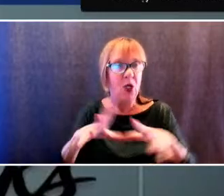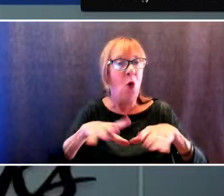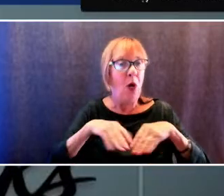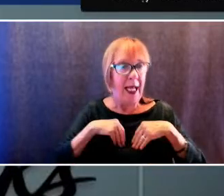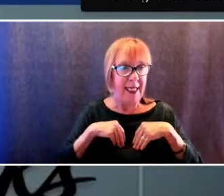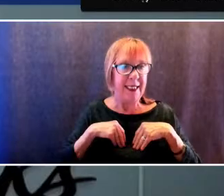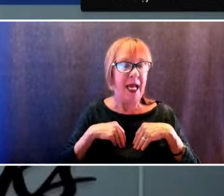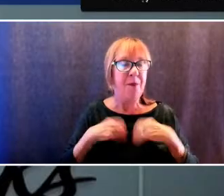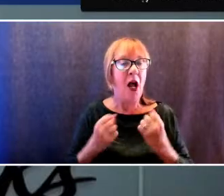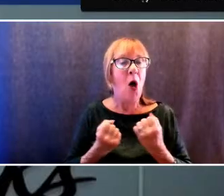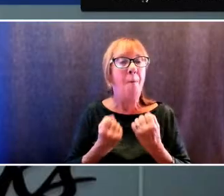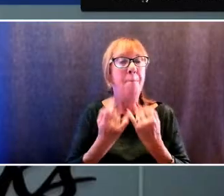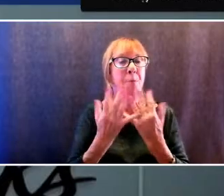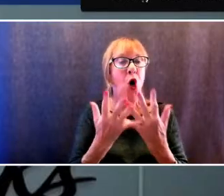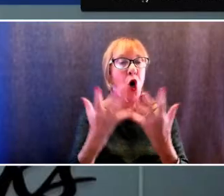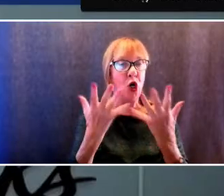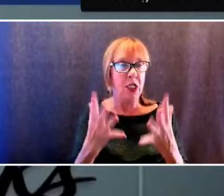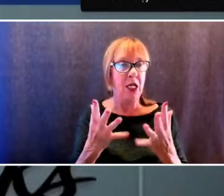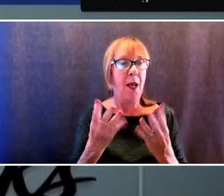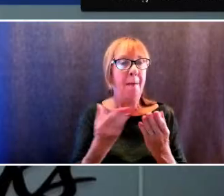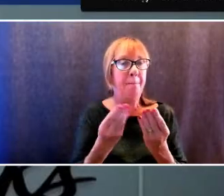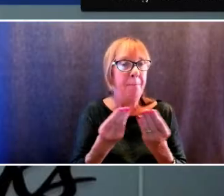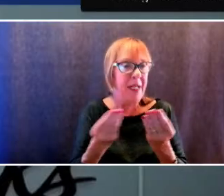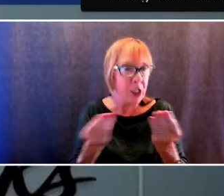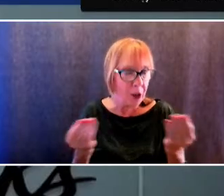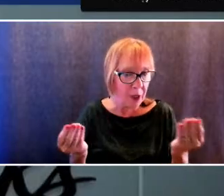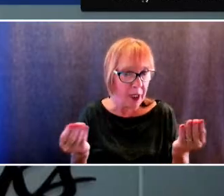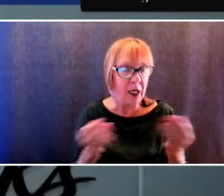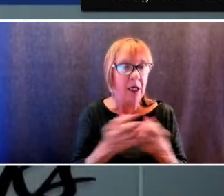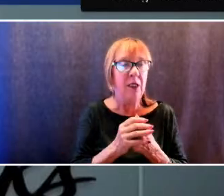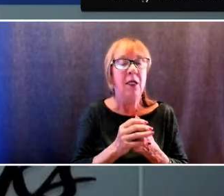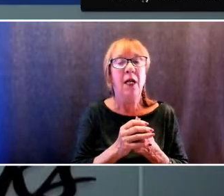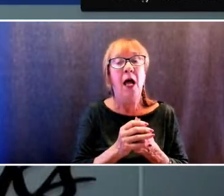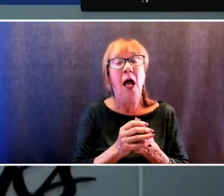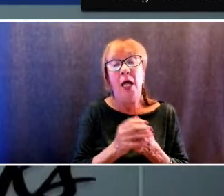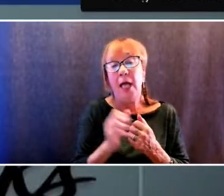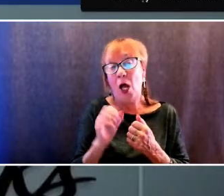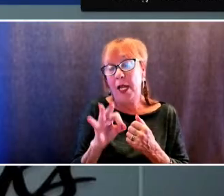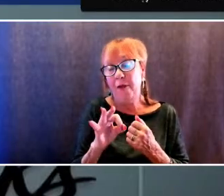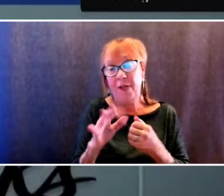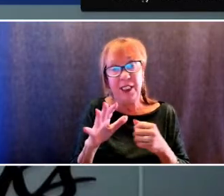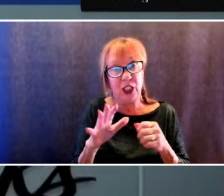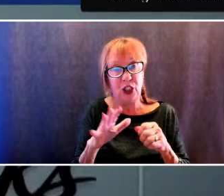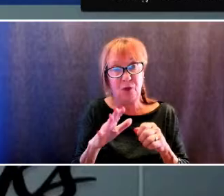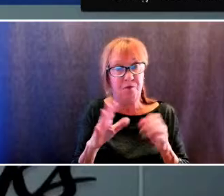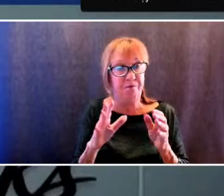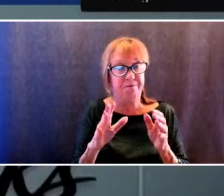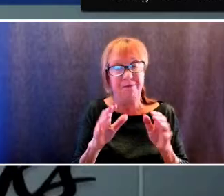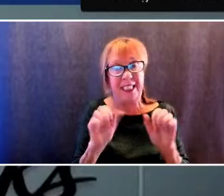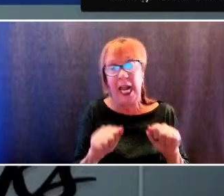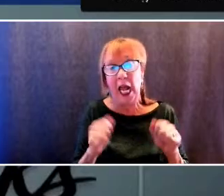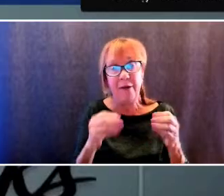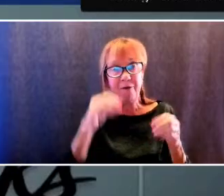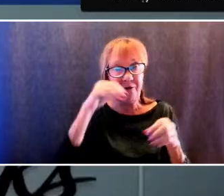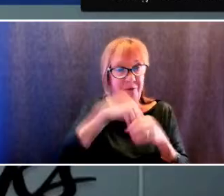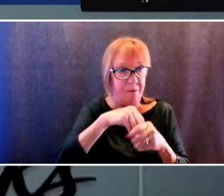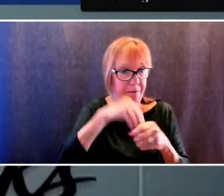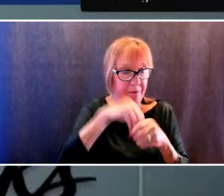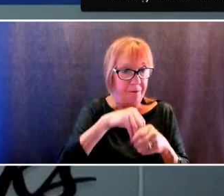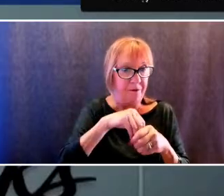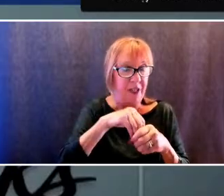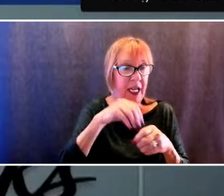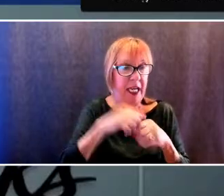they can work with them to see if the material is accepted. Also, if it's small enough that it fits in your green bin, that's another